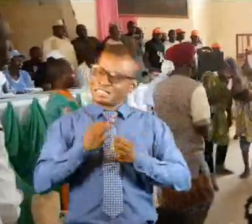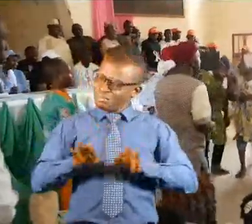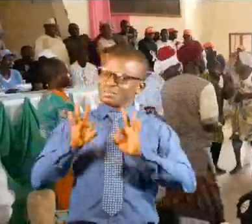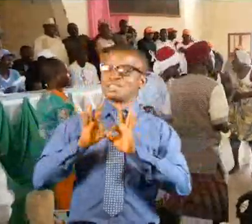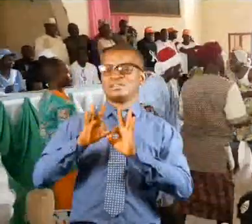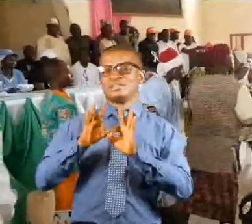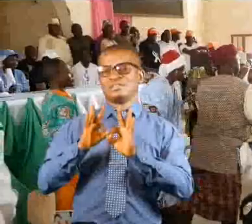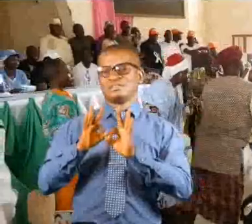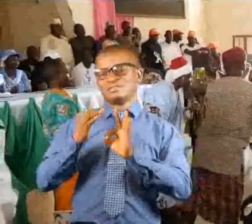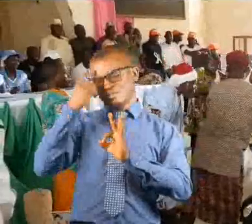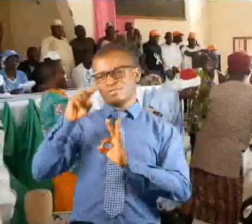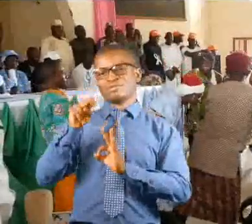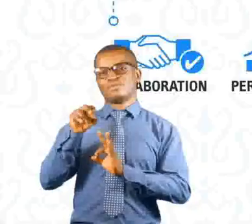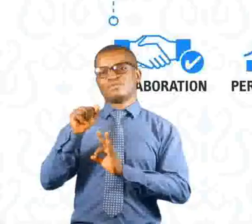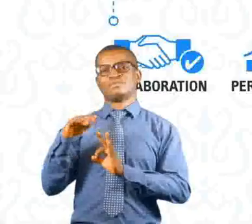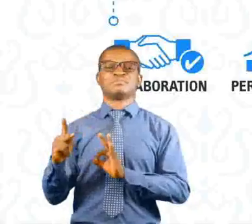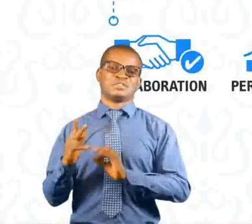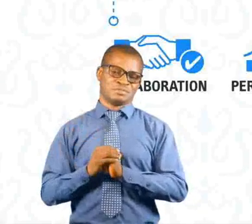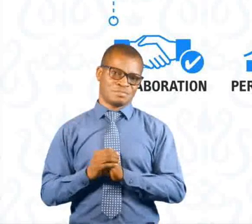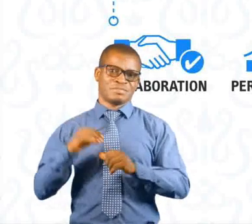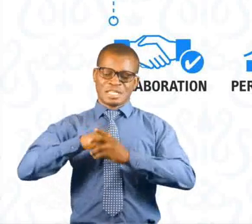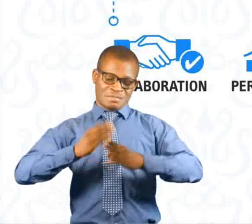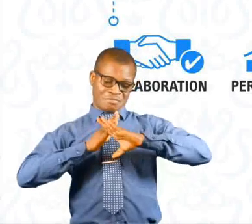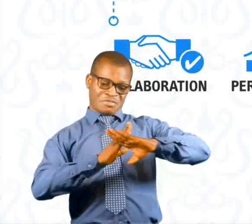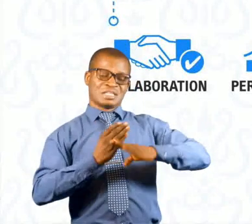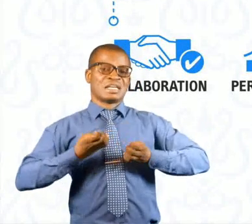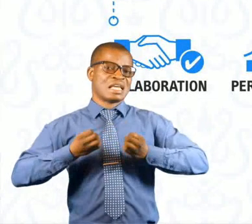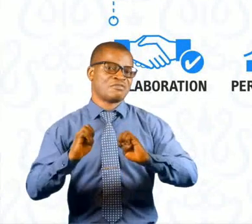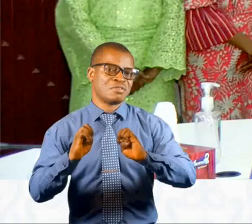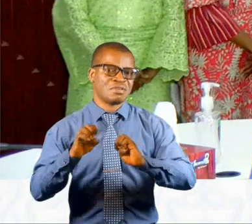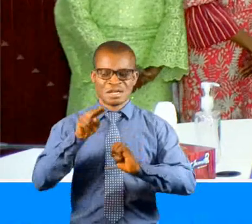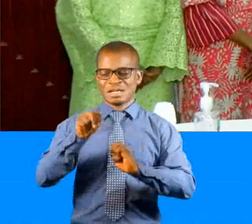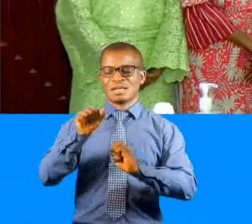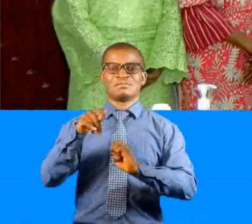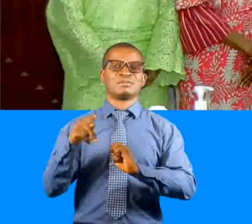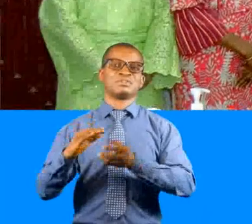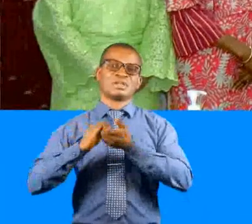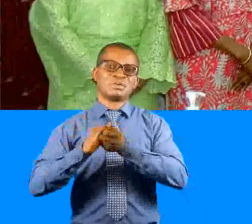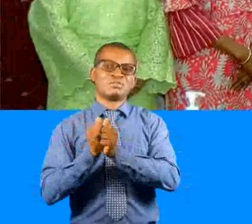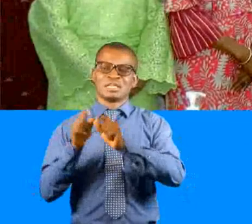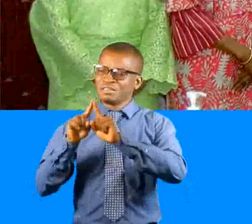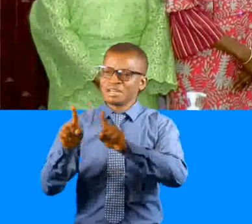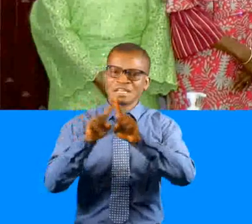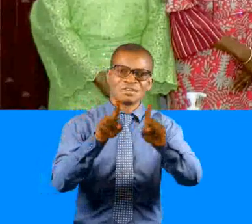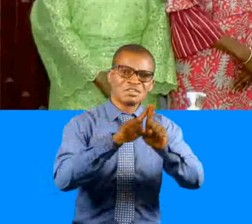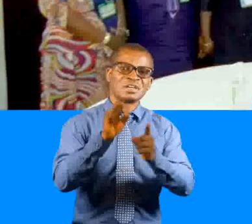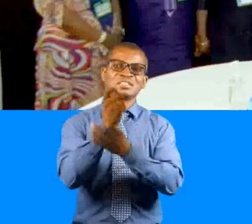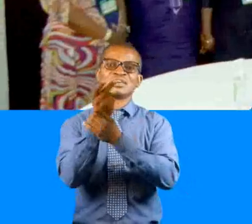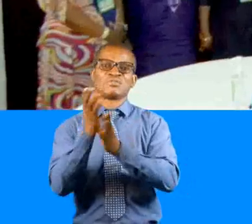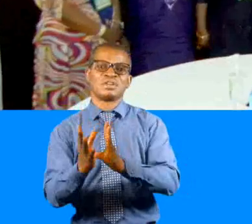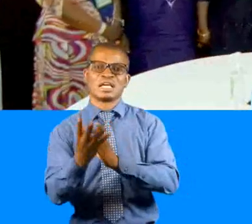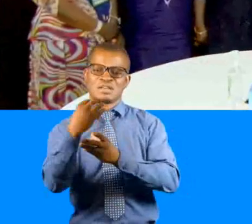major concern for Naptip. In its prevention efforts, Naptip collaborates with diverse